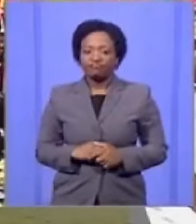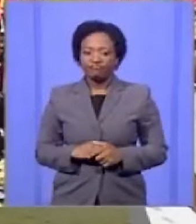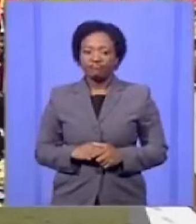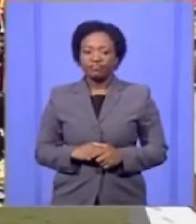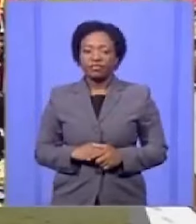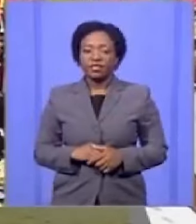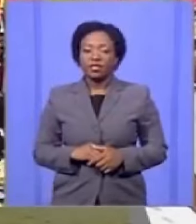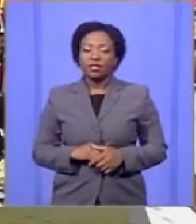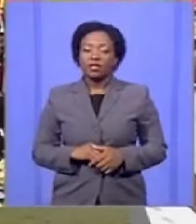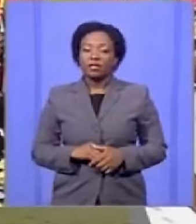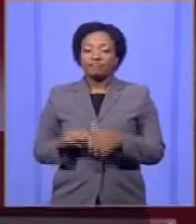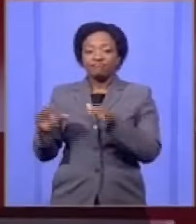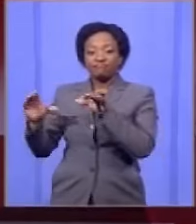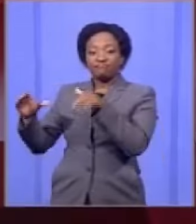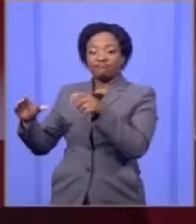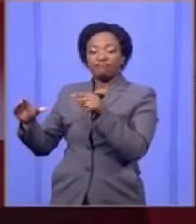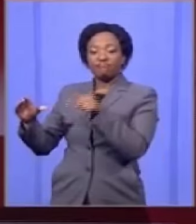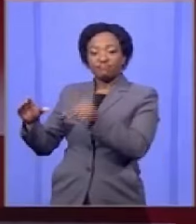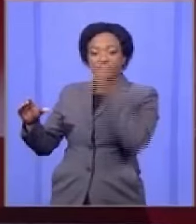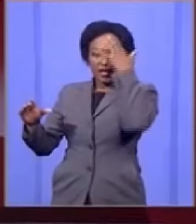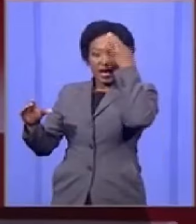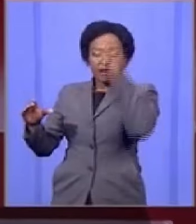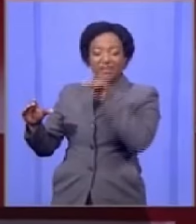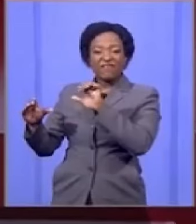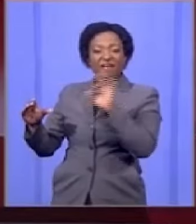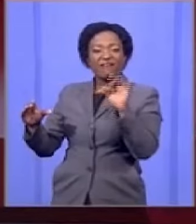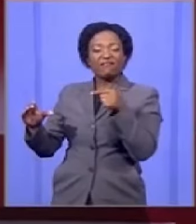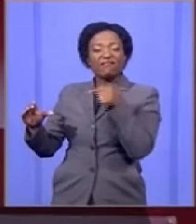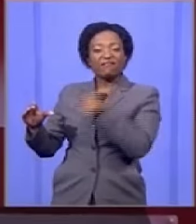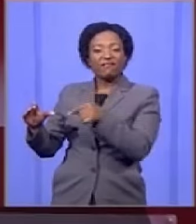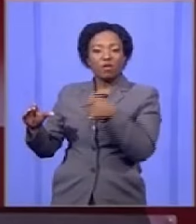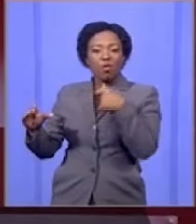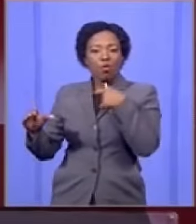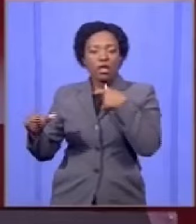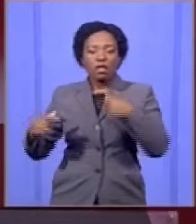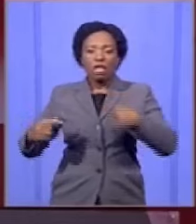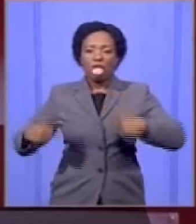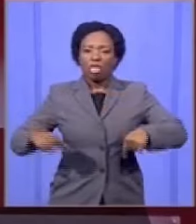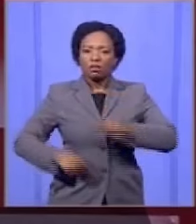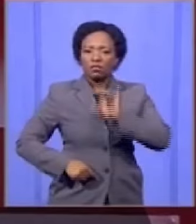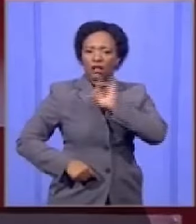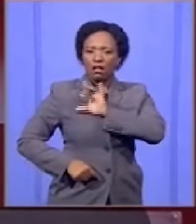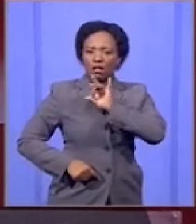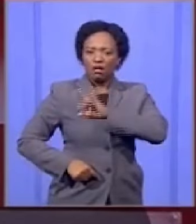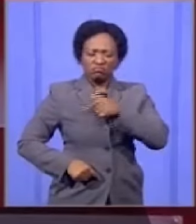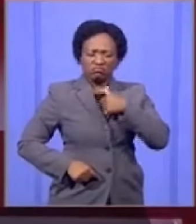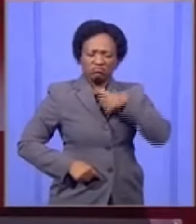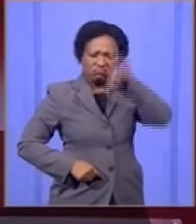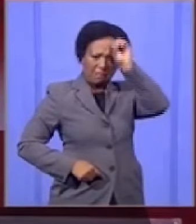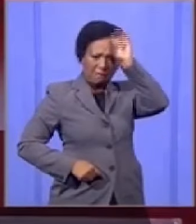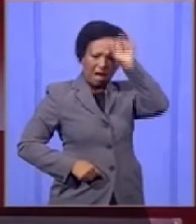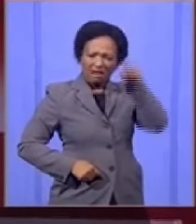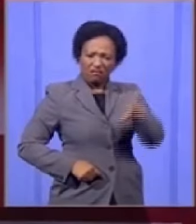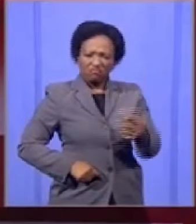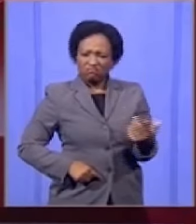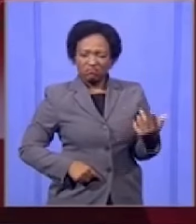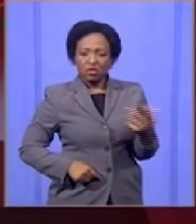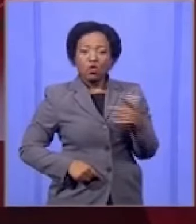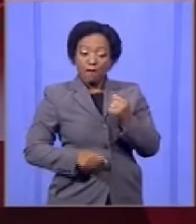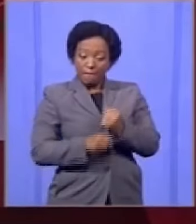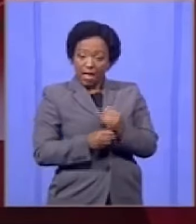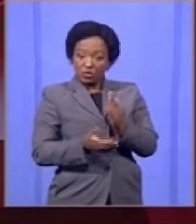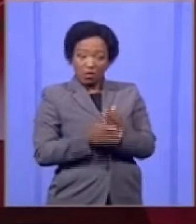the EFF that is not scared of the mines, we will be with you to make sure that the mines do